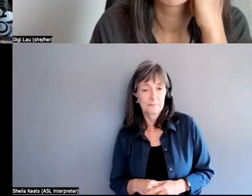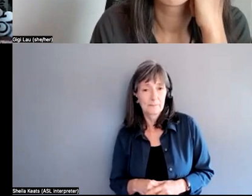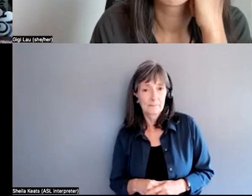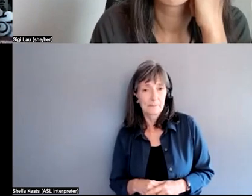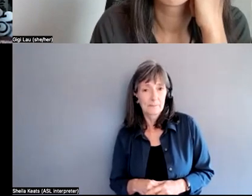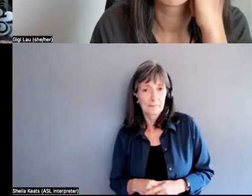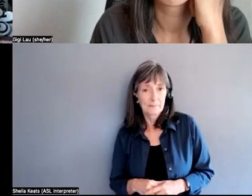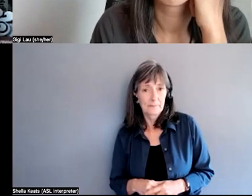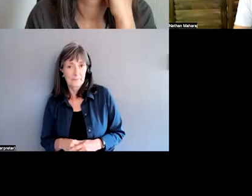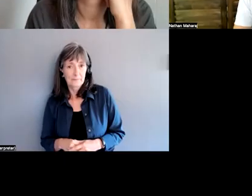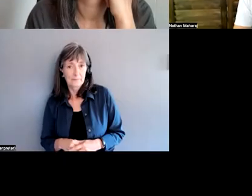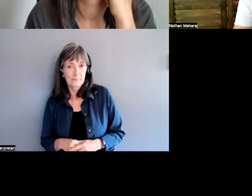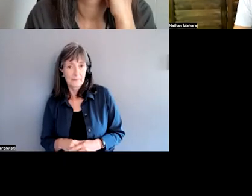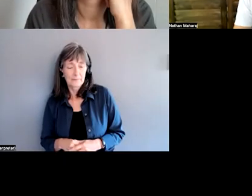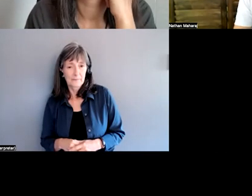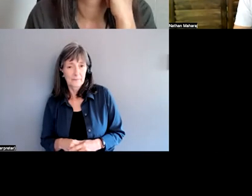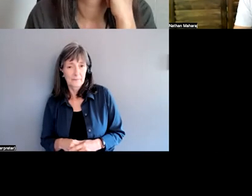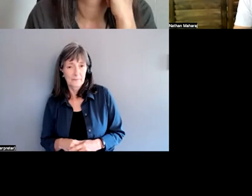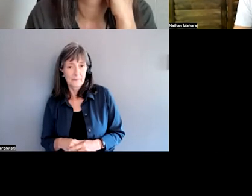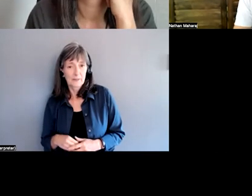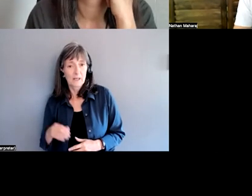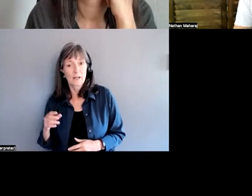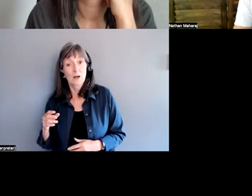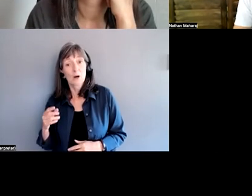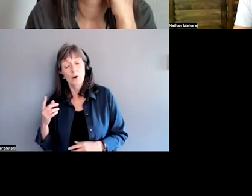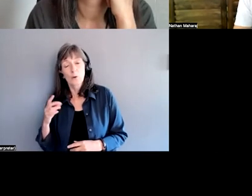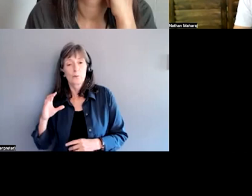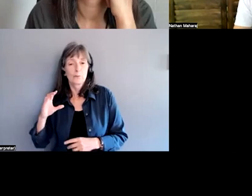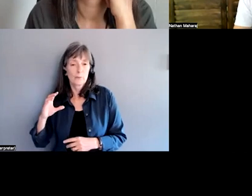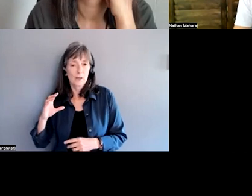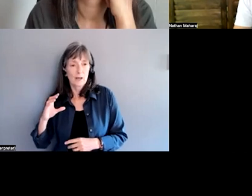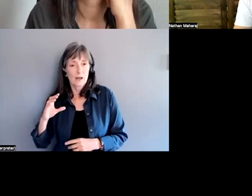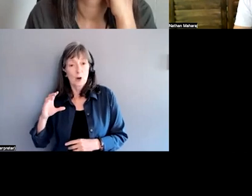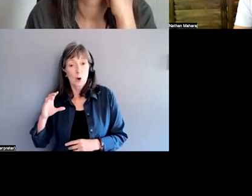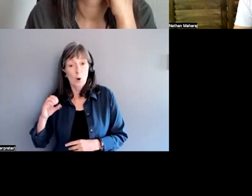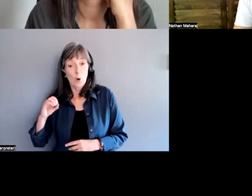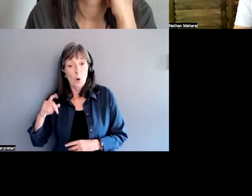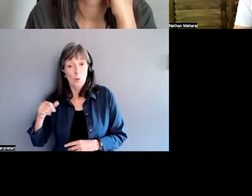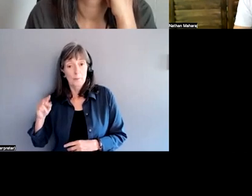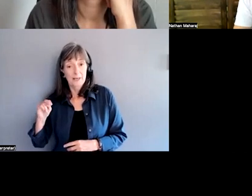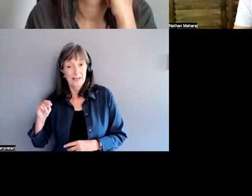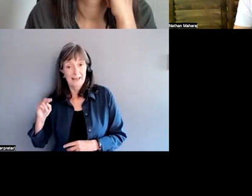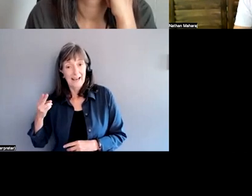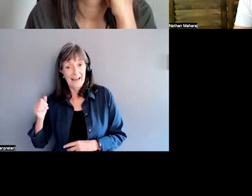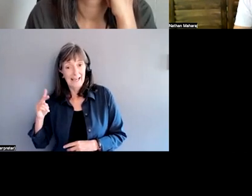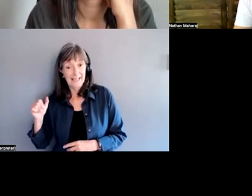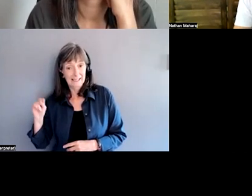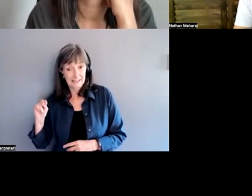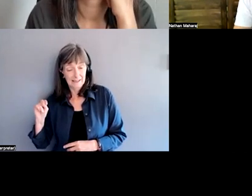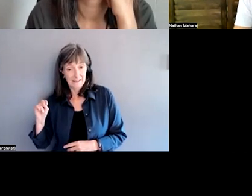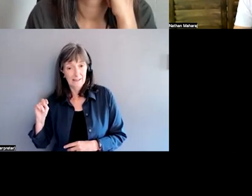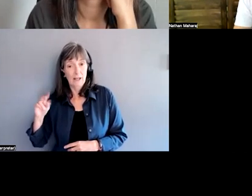was the Copenhagen trilogy, and I really wanted it. And